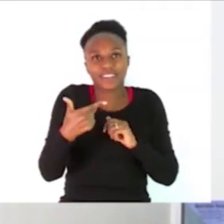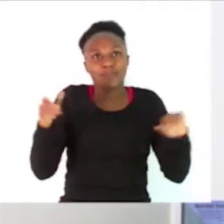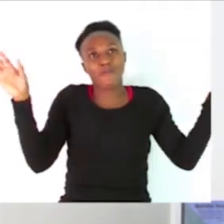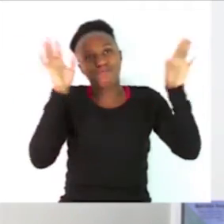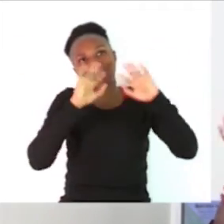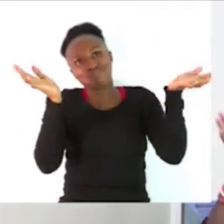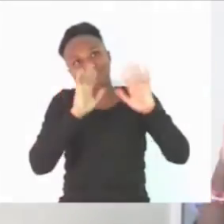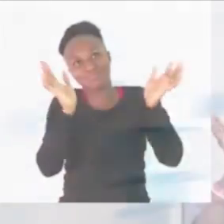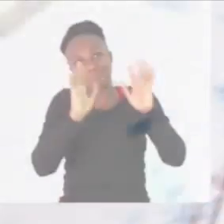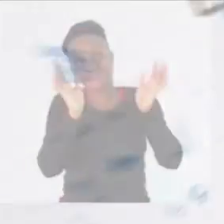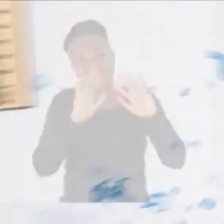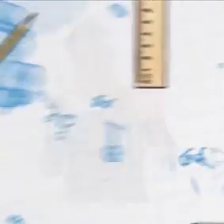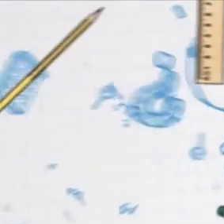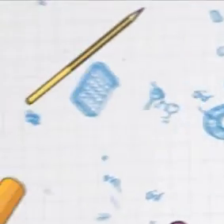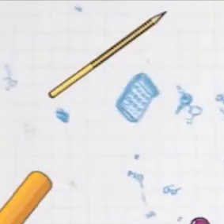and bye-bye.